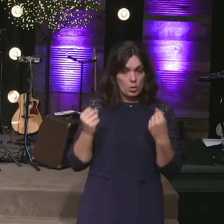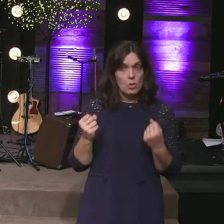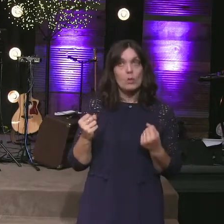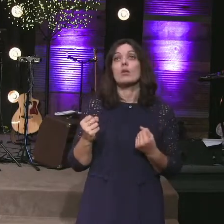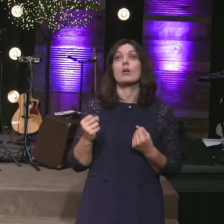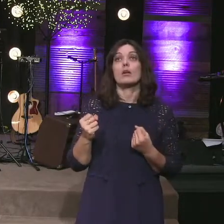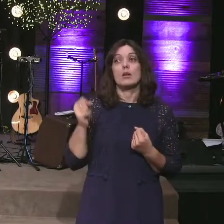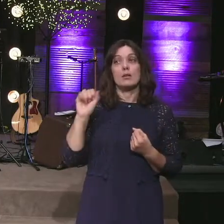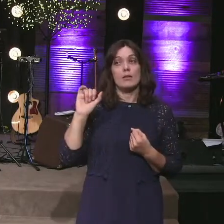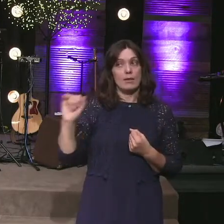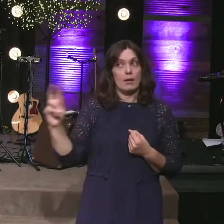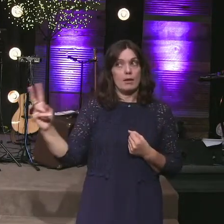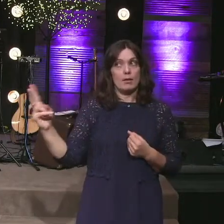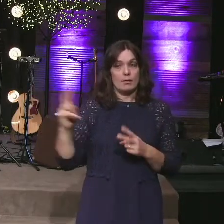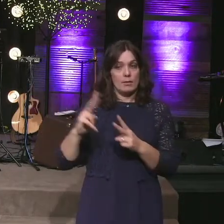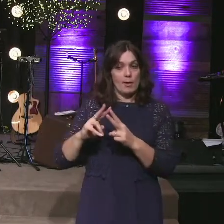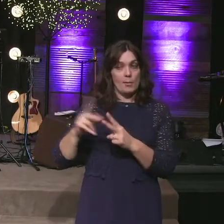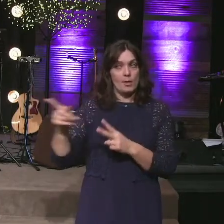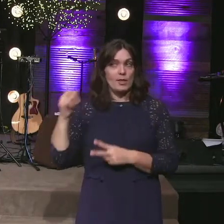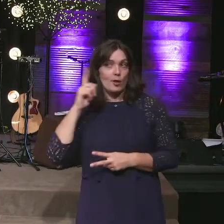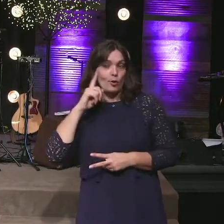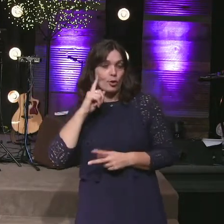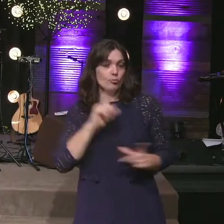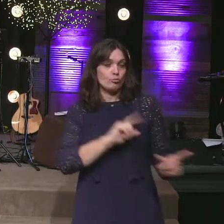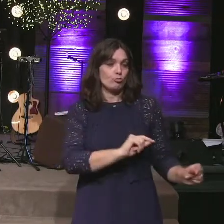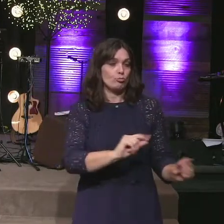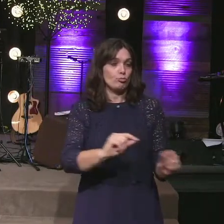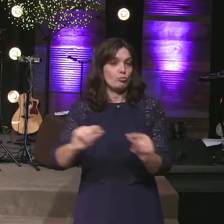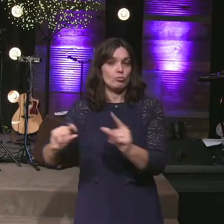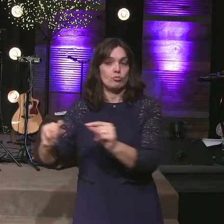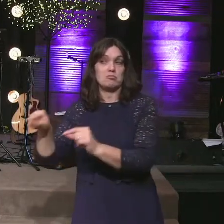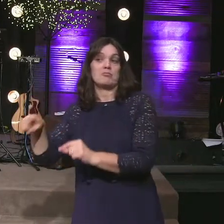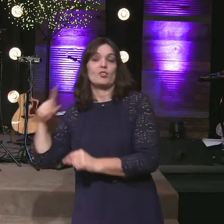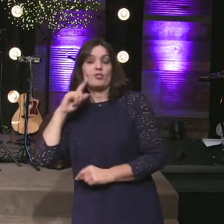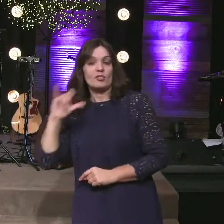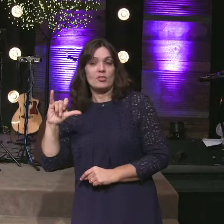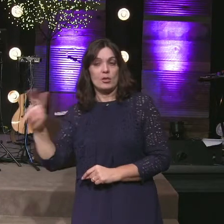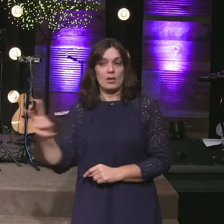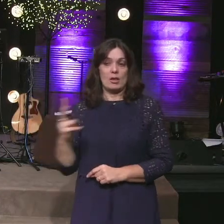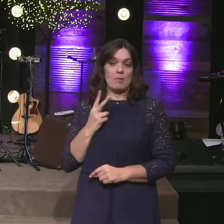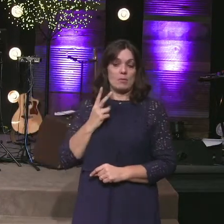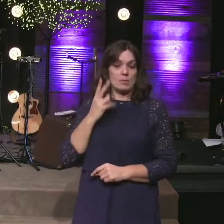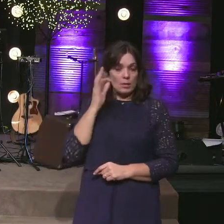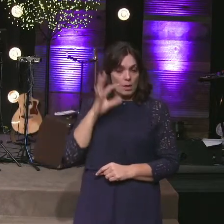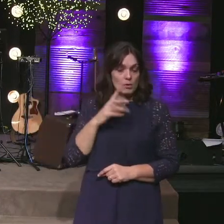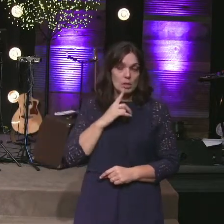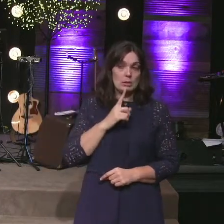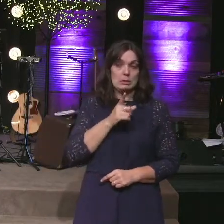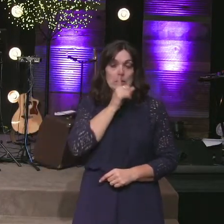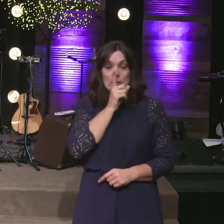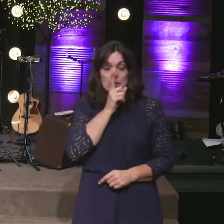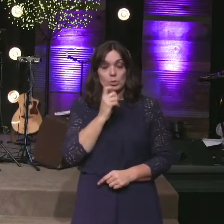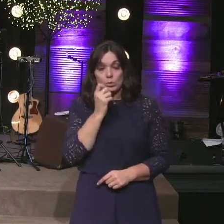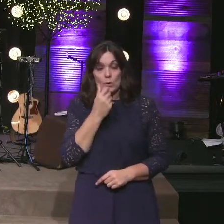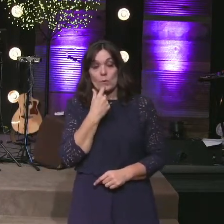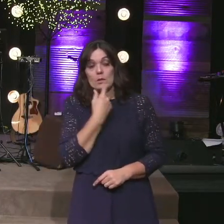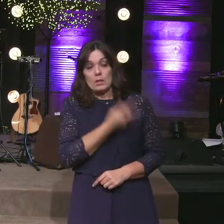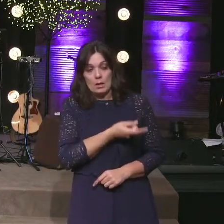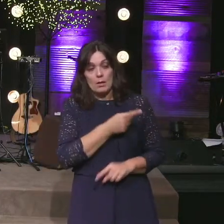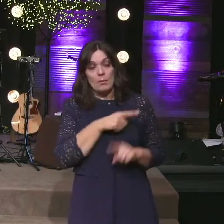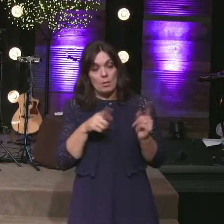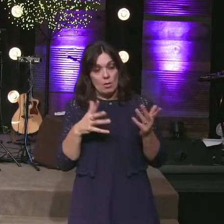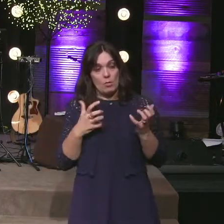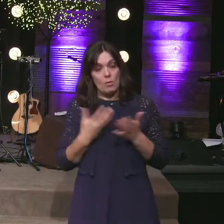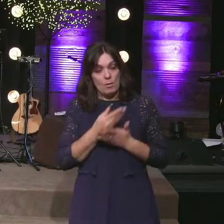And this couple, they heard it through the grapevine somehow, and they came to Pastor Rick and I and said, we don't want them to know, but we're going to buy them a